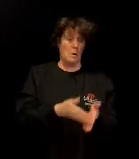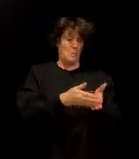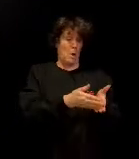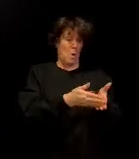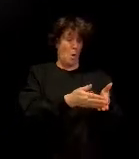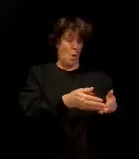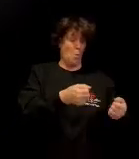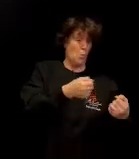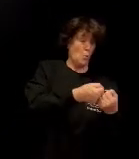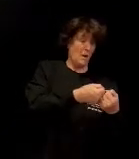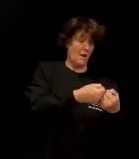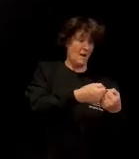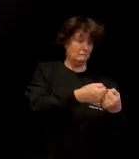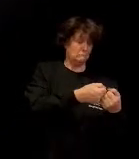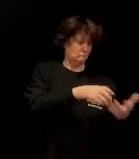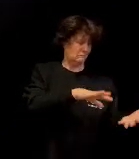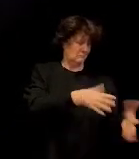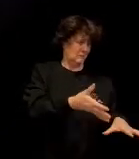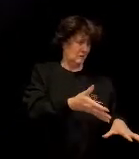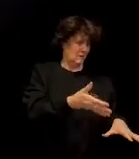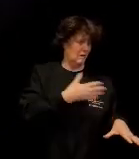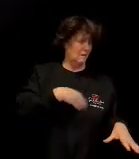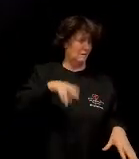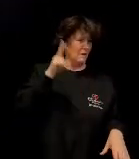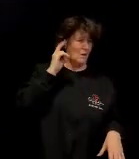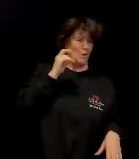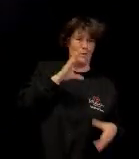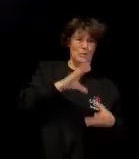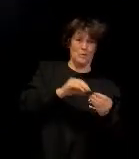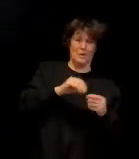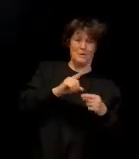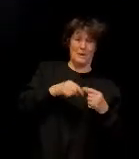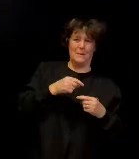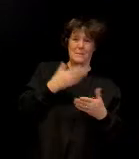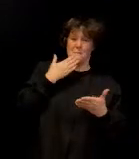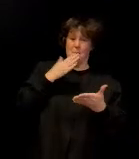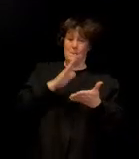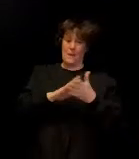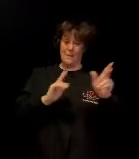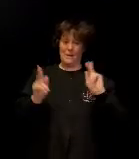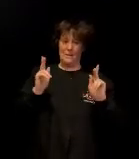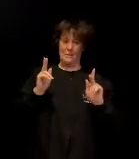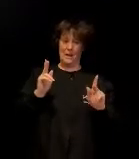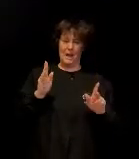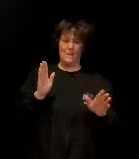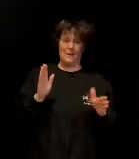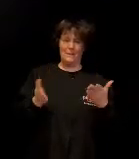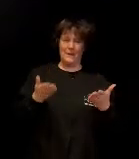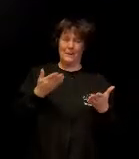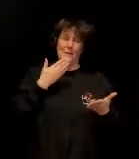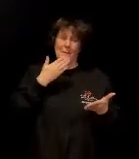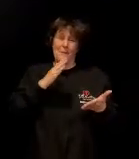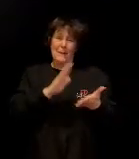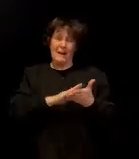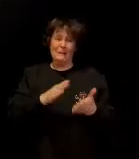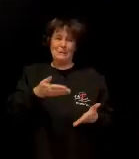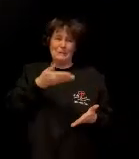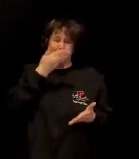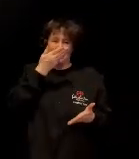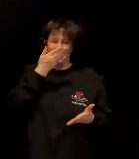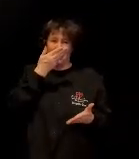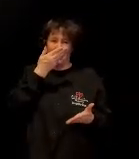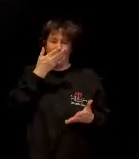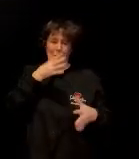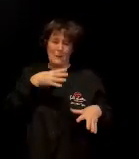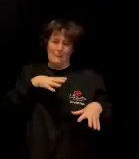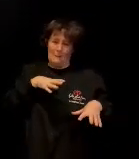an island and you've heard stories about the barbarians and how unsightly they were and how smelly they were and how